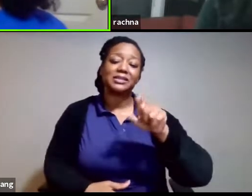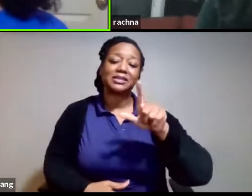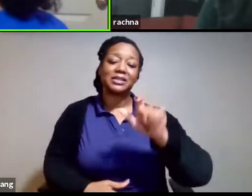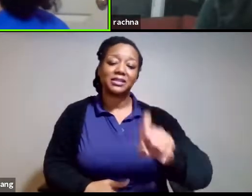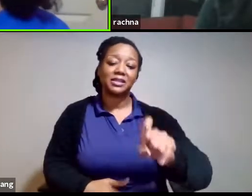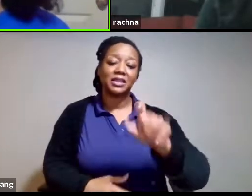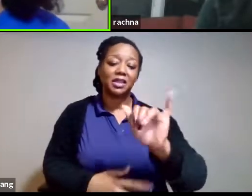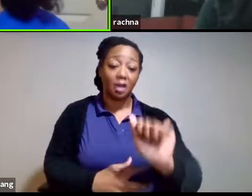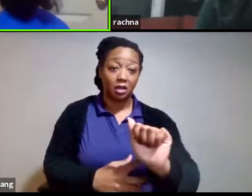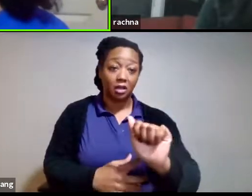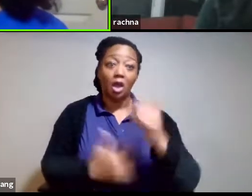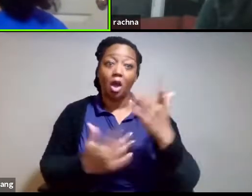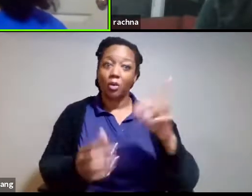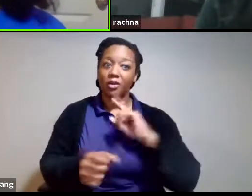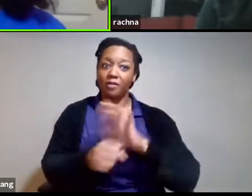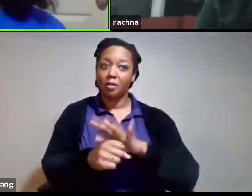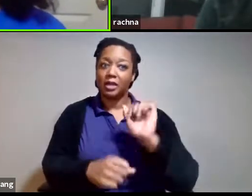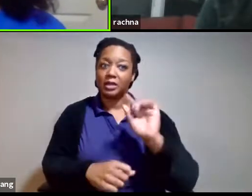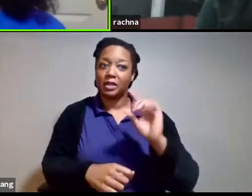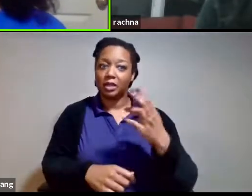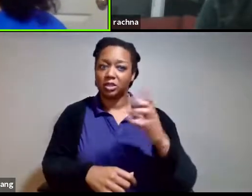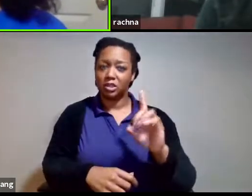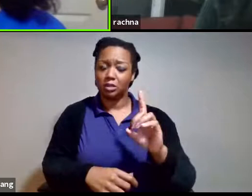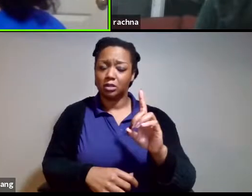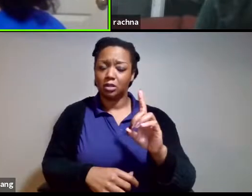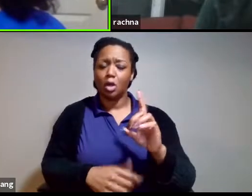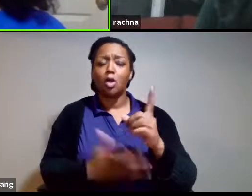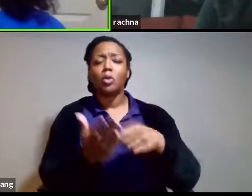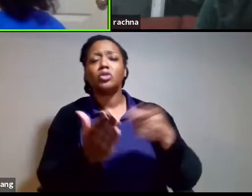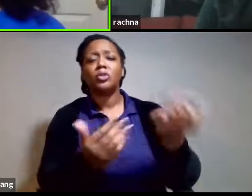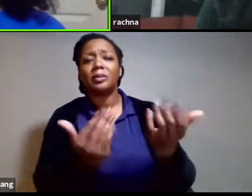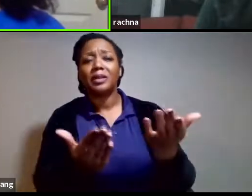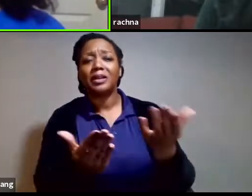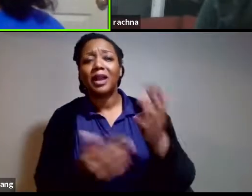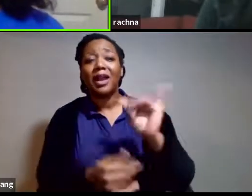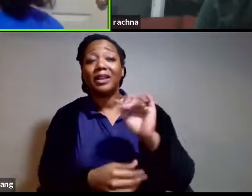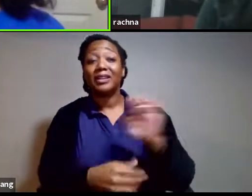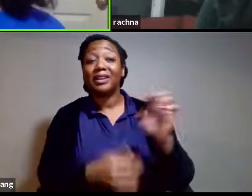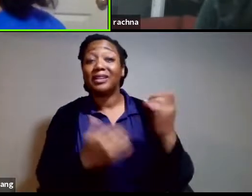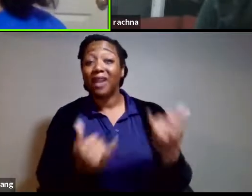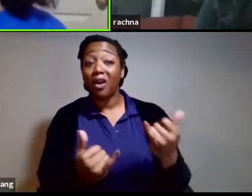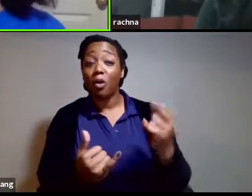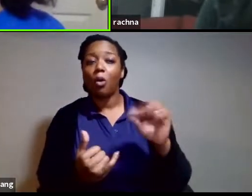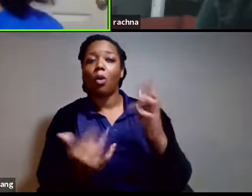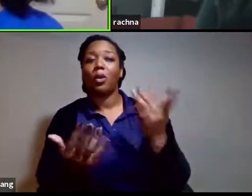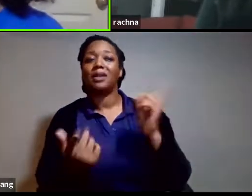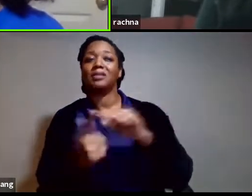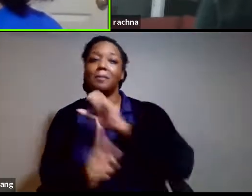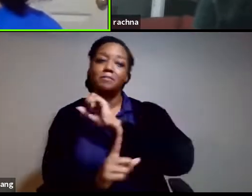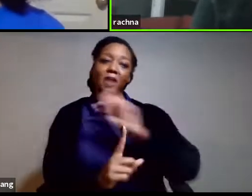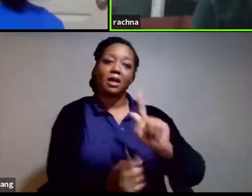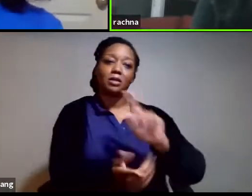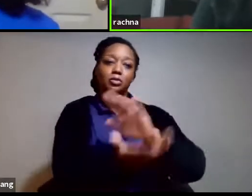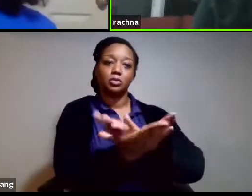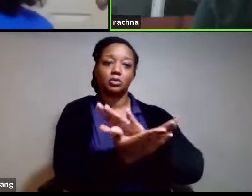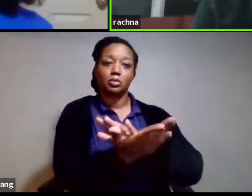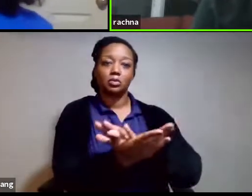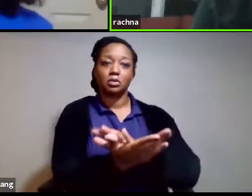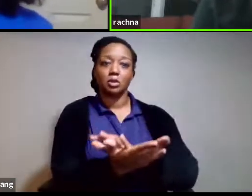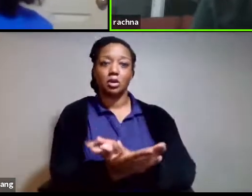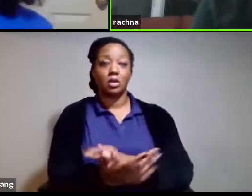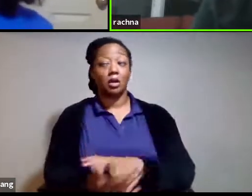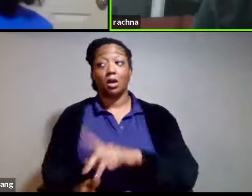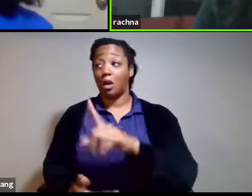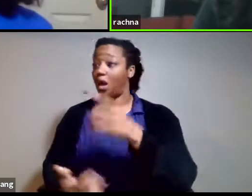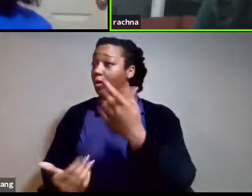Do you have recommendations on doing the IEE now or waiting until we can get back to school? Oh, get the